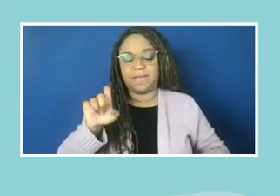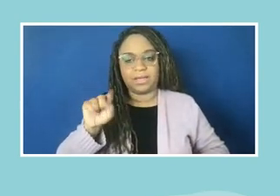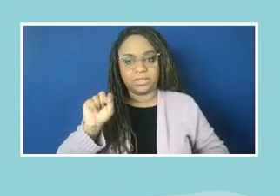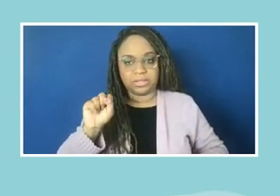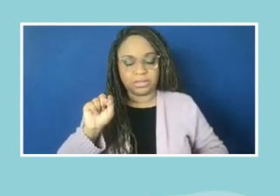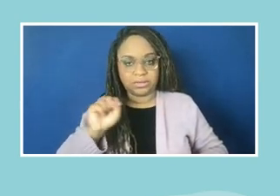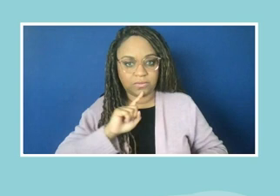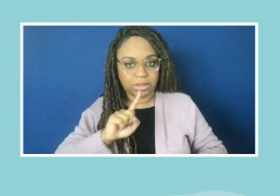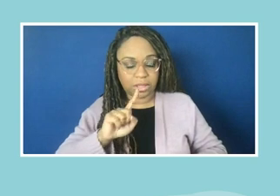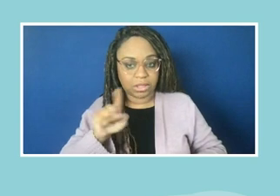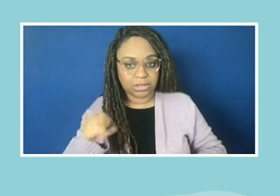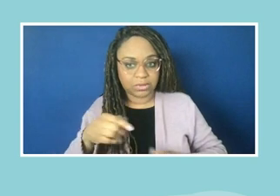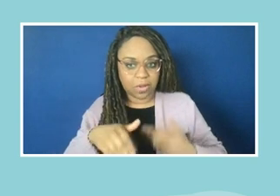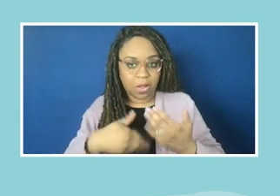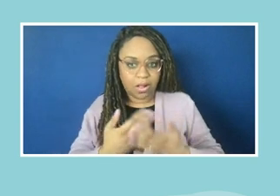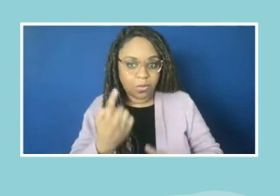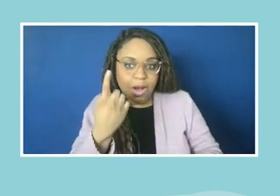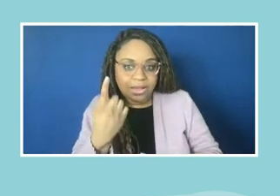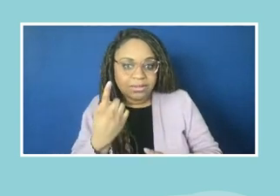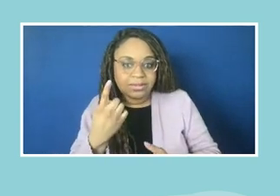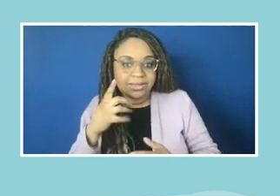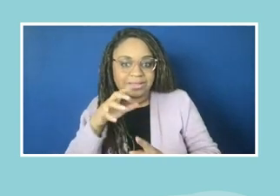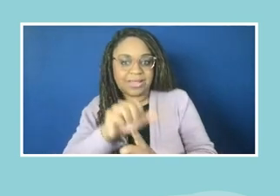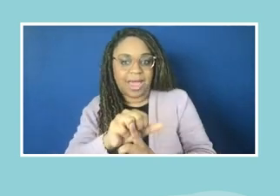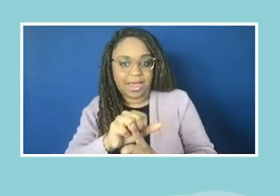We have to recognize it for what it is. And